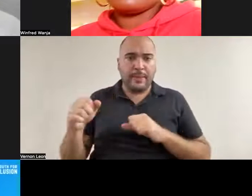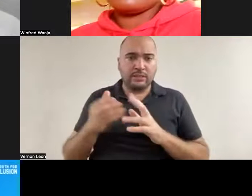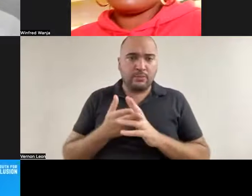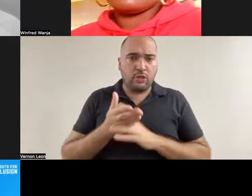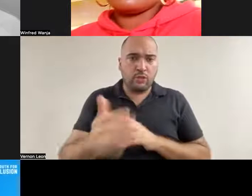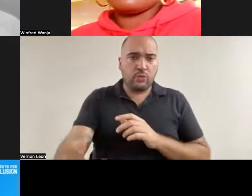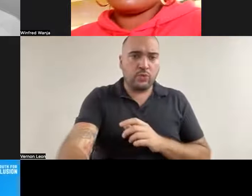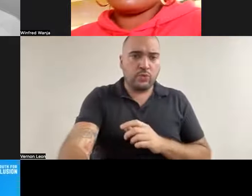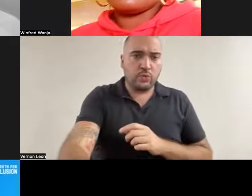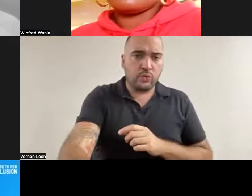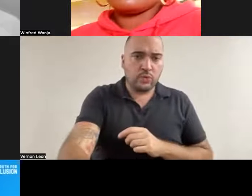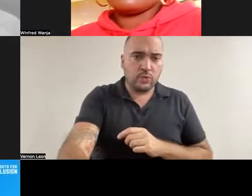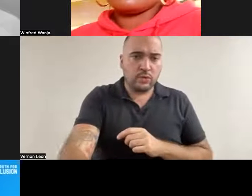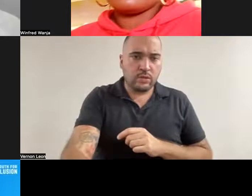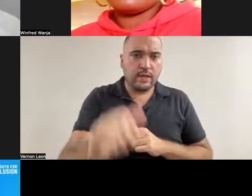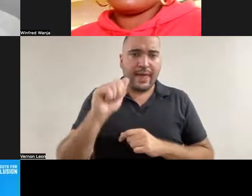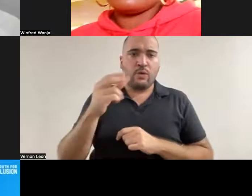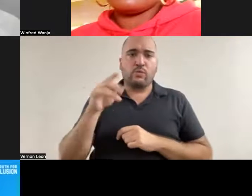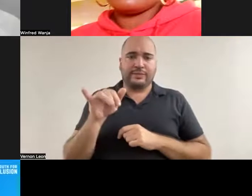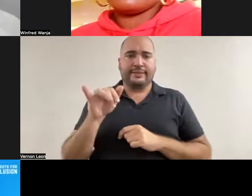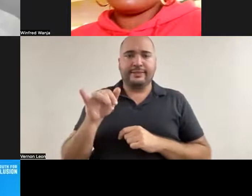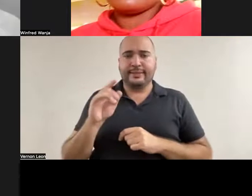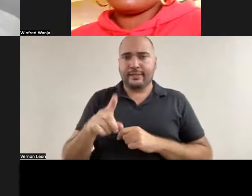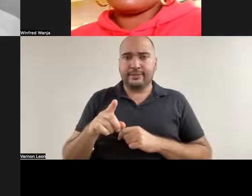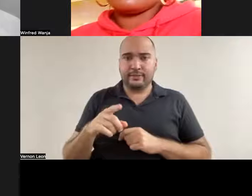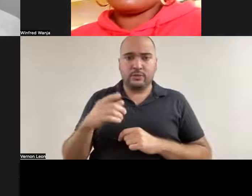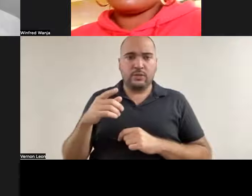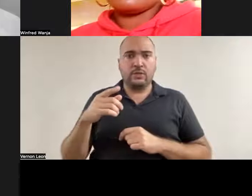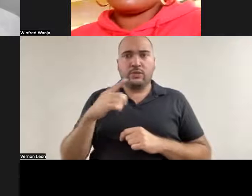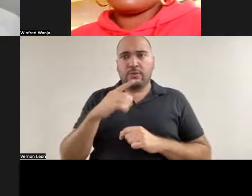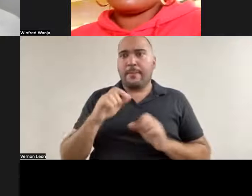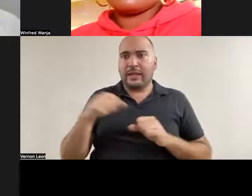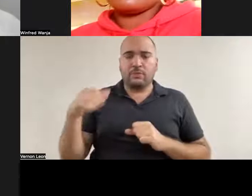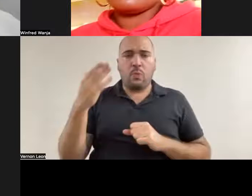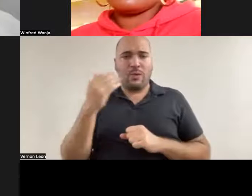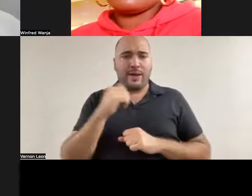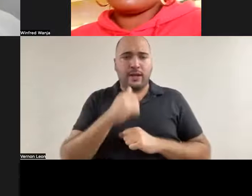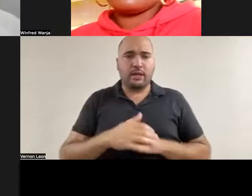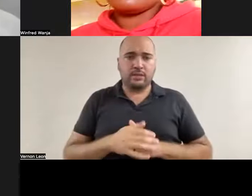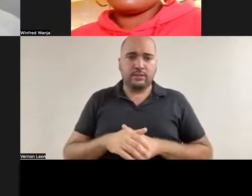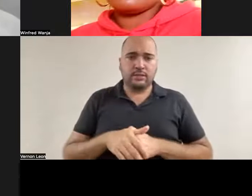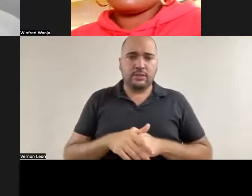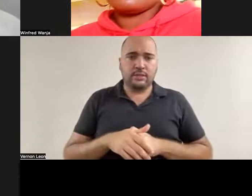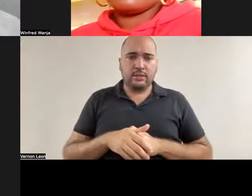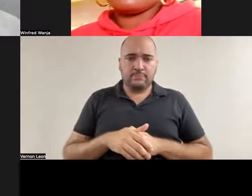possible in your opinion? Why or why not?